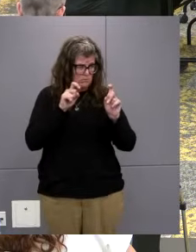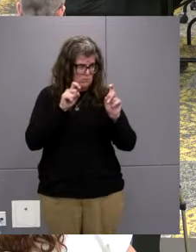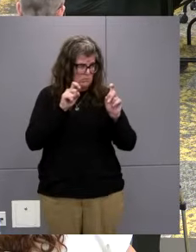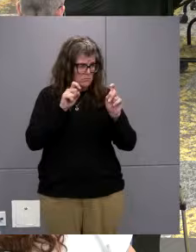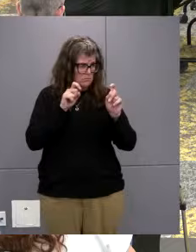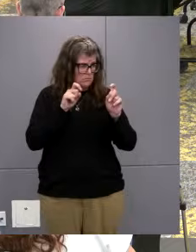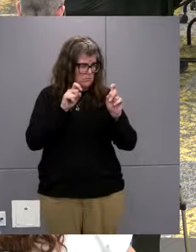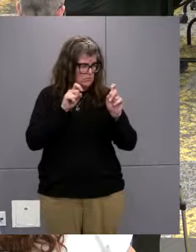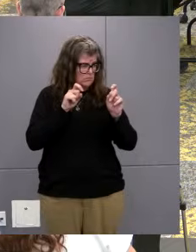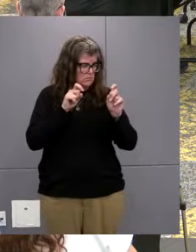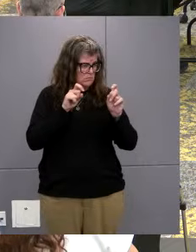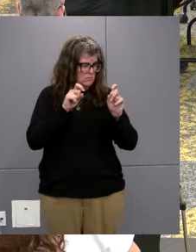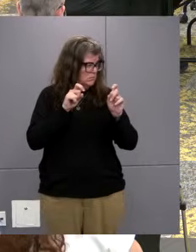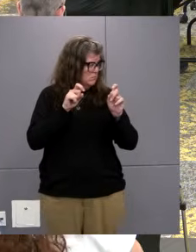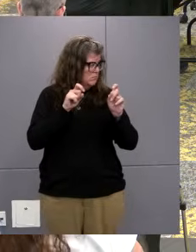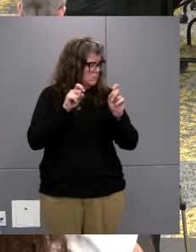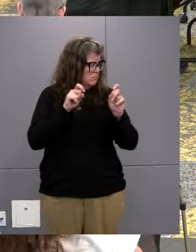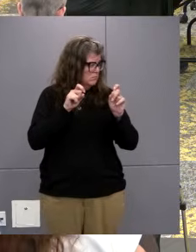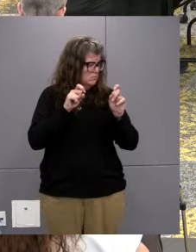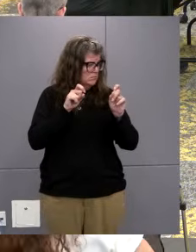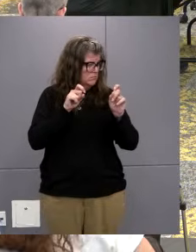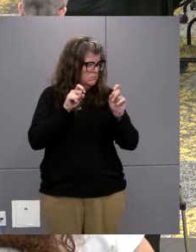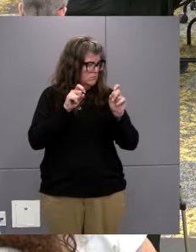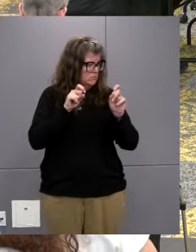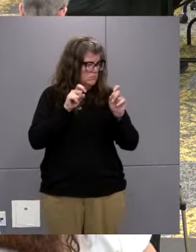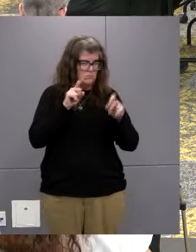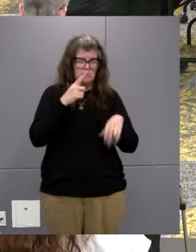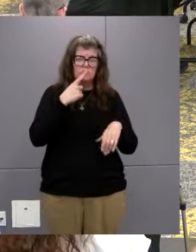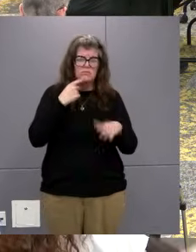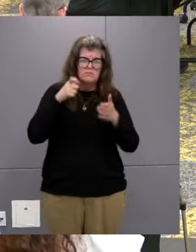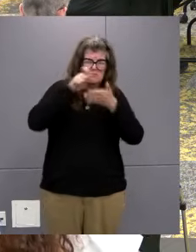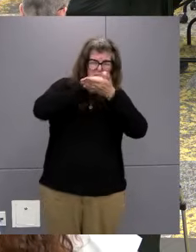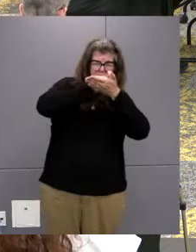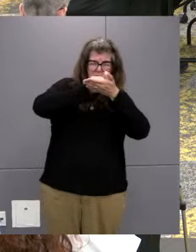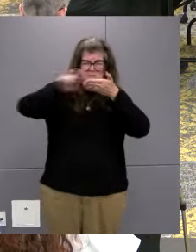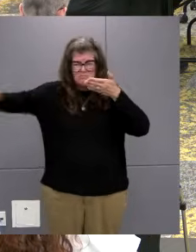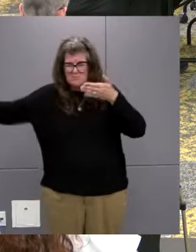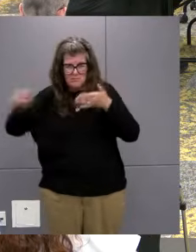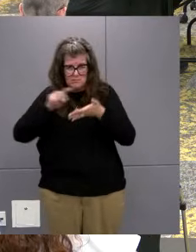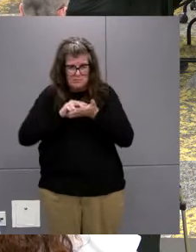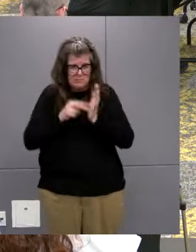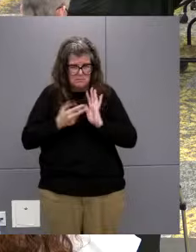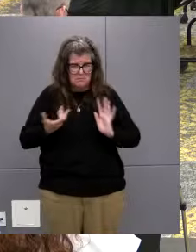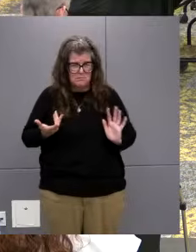right? Okay, what does a red strikeout over red writing mean?